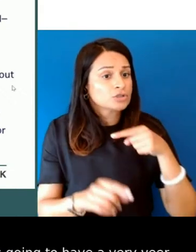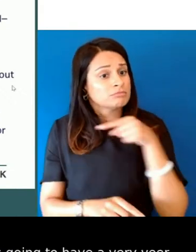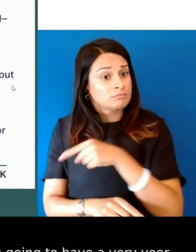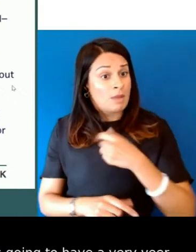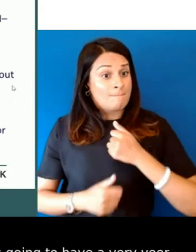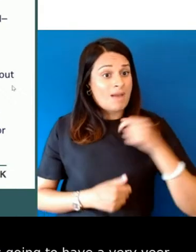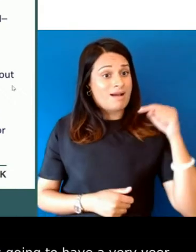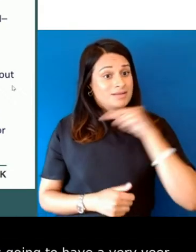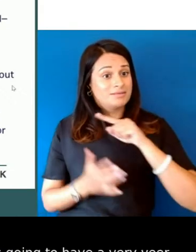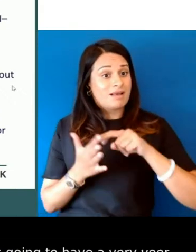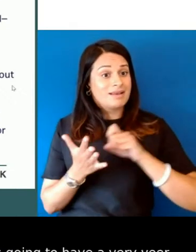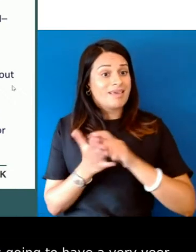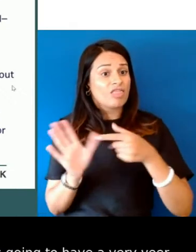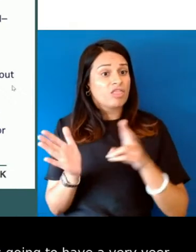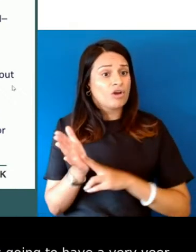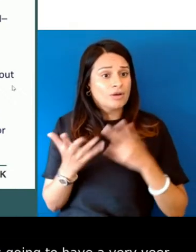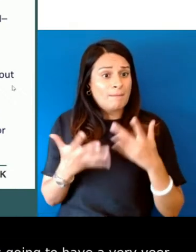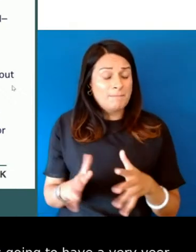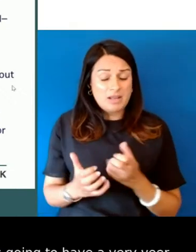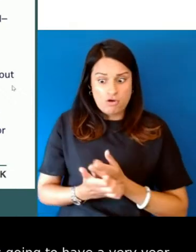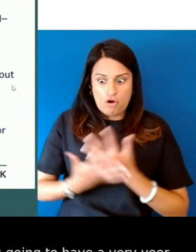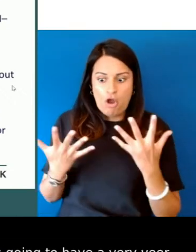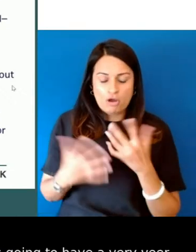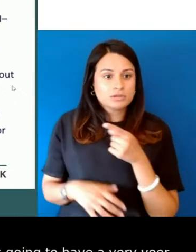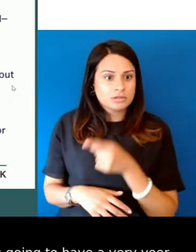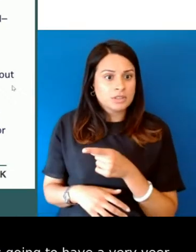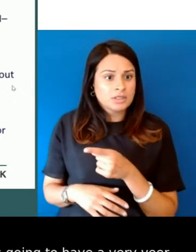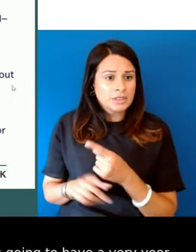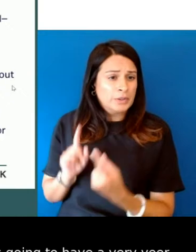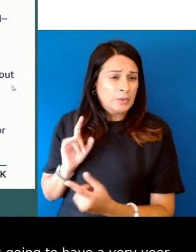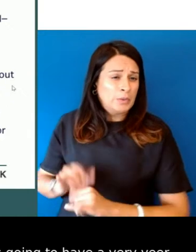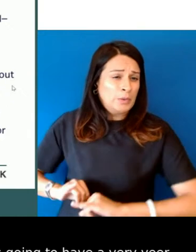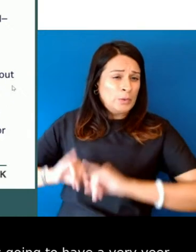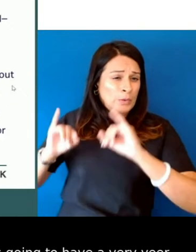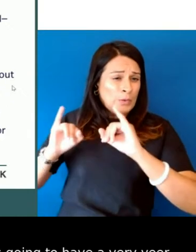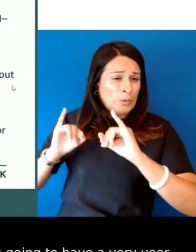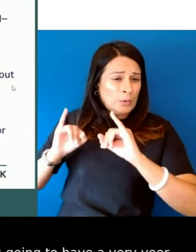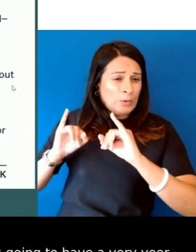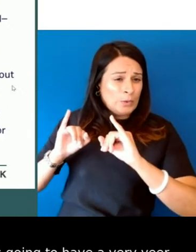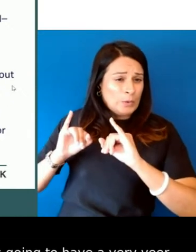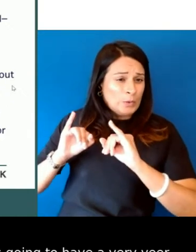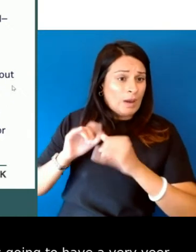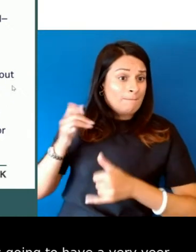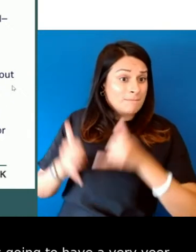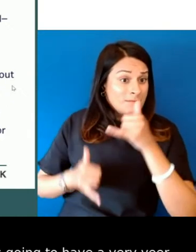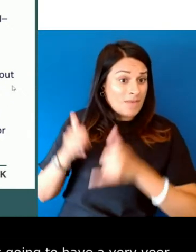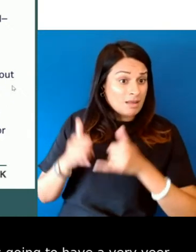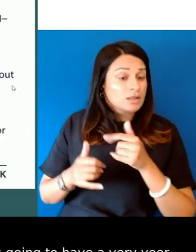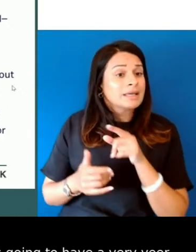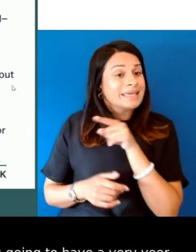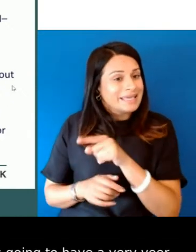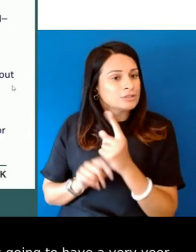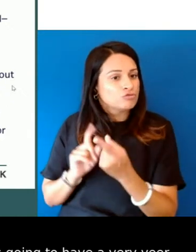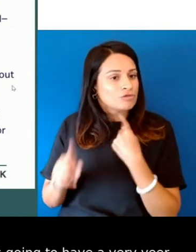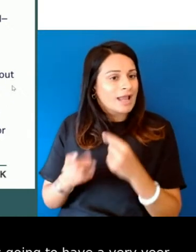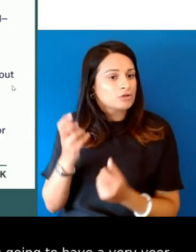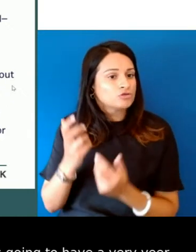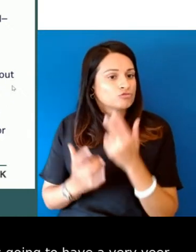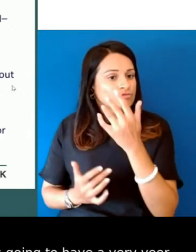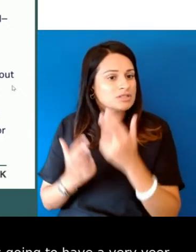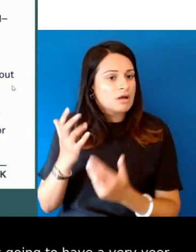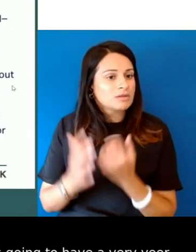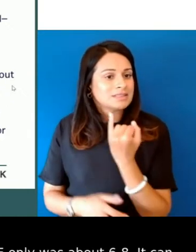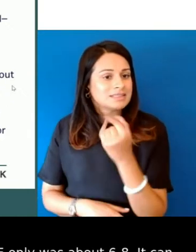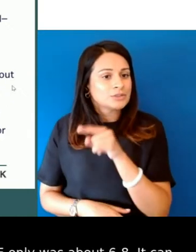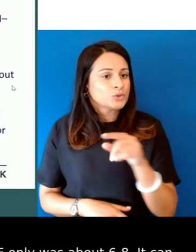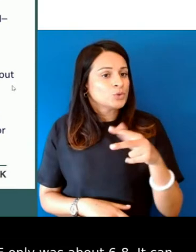anaphylaxis his ige to milk was all only about six to eight and it can be over a hundred you can't predict unfortunately when anaphylaxis